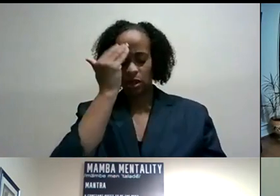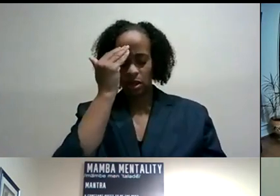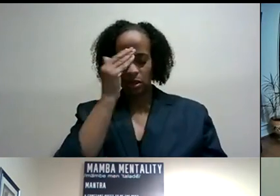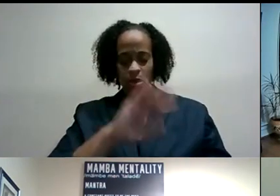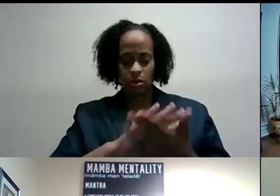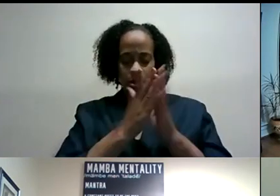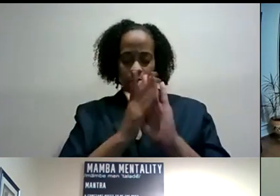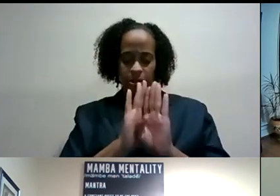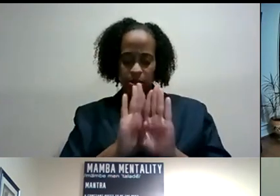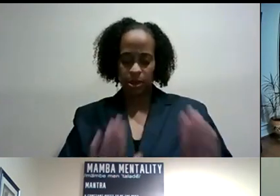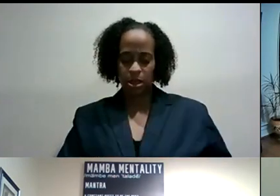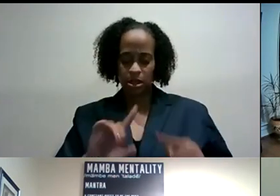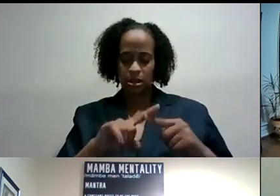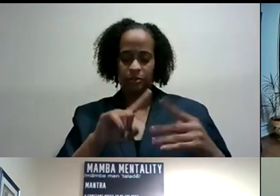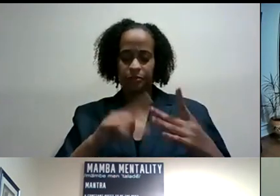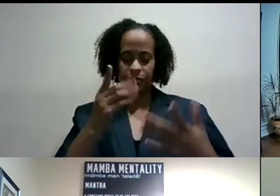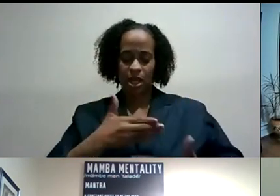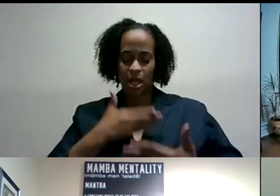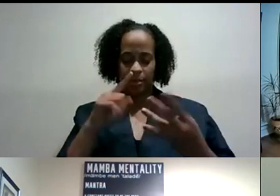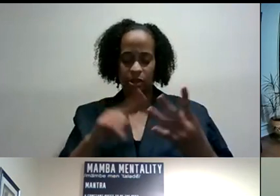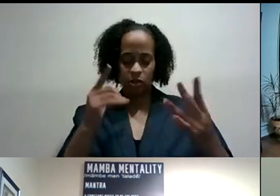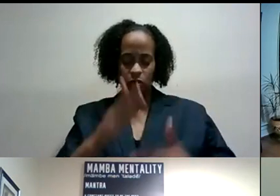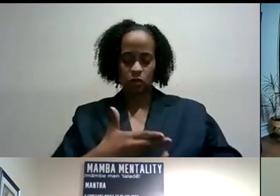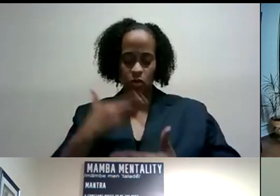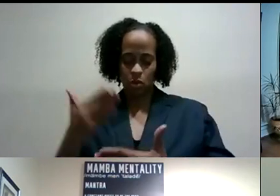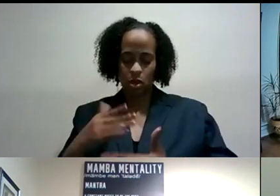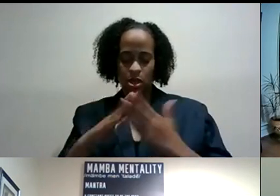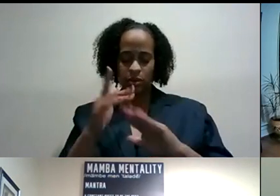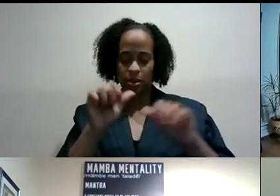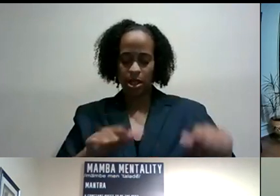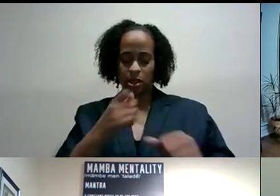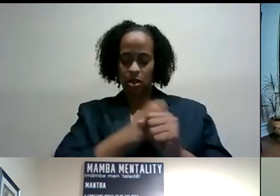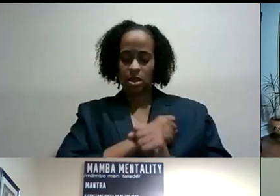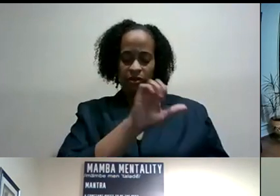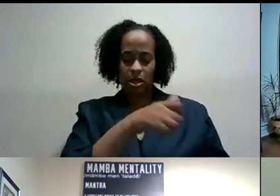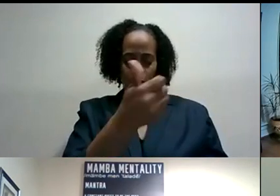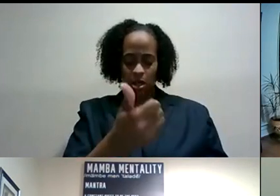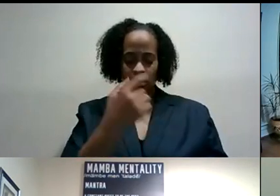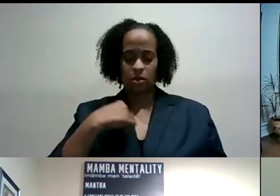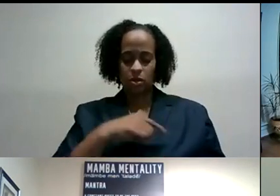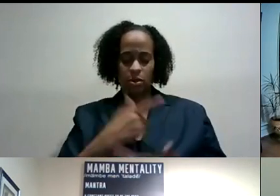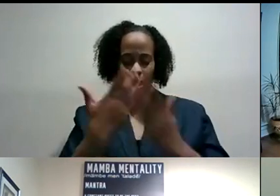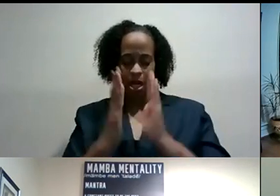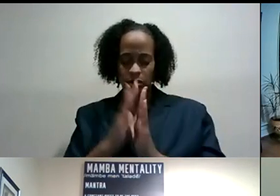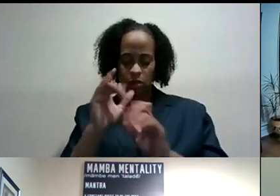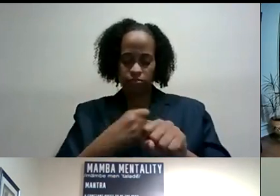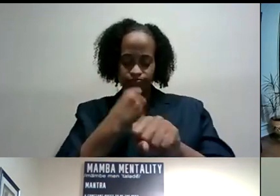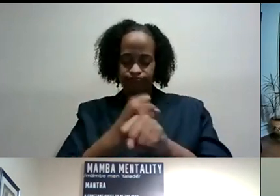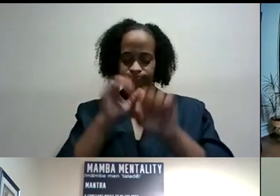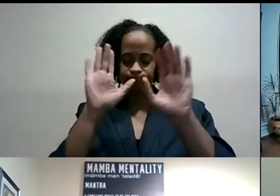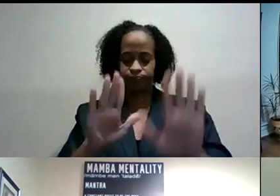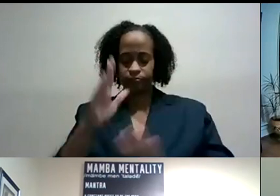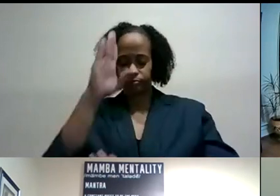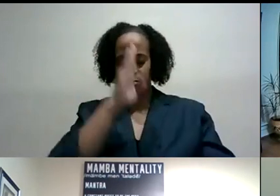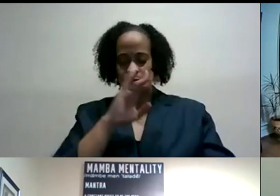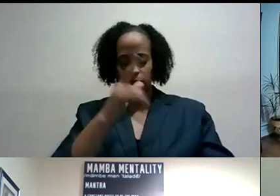peace, happiness, joy, the ability to love others, and we ask you to bind us, oh great God, with that cord